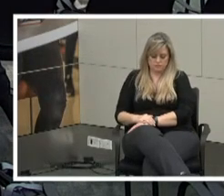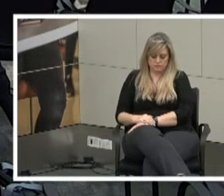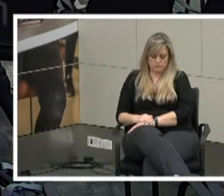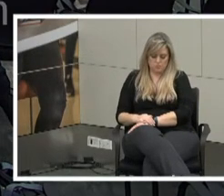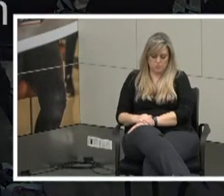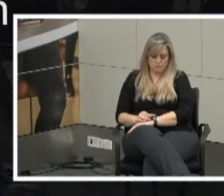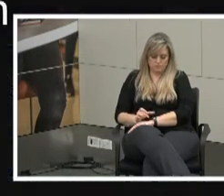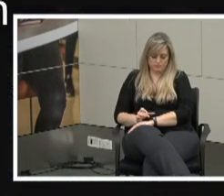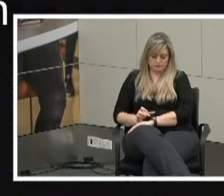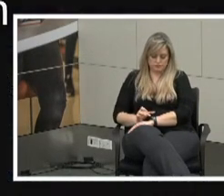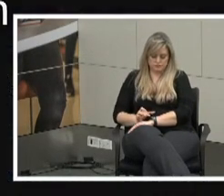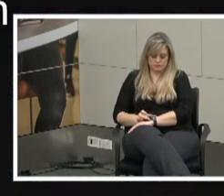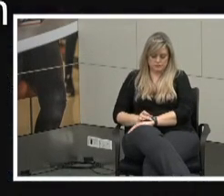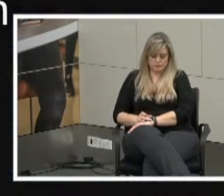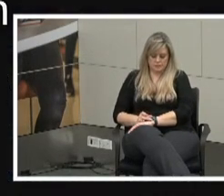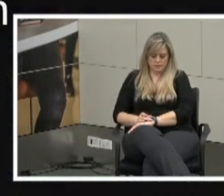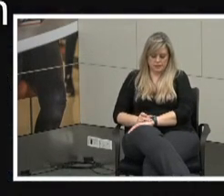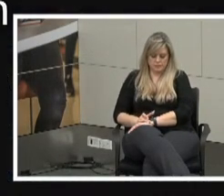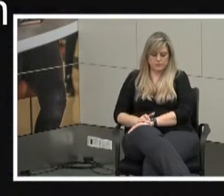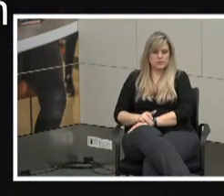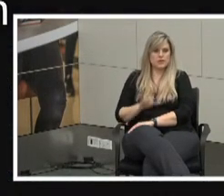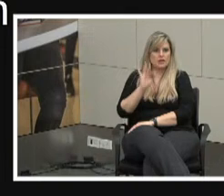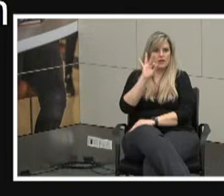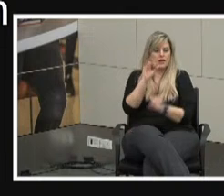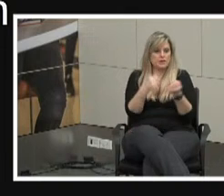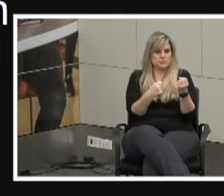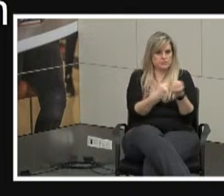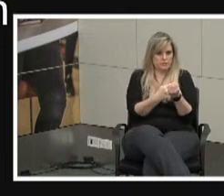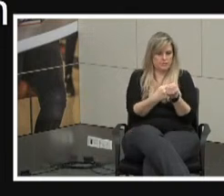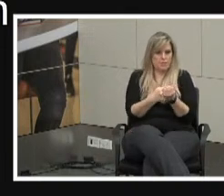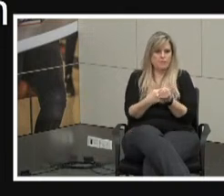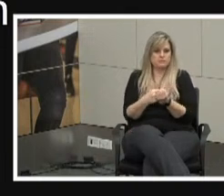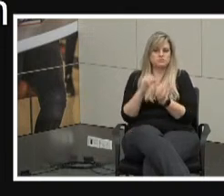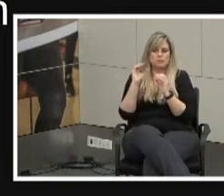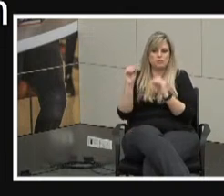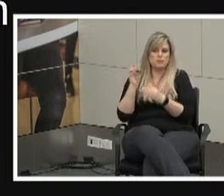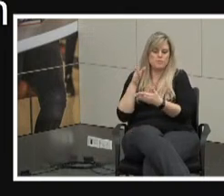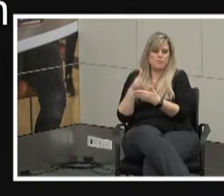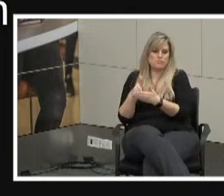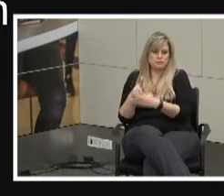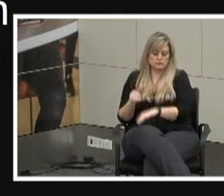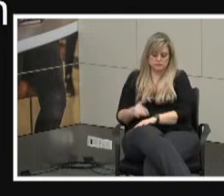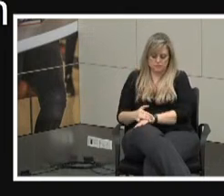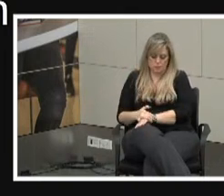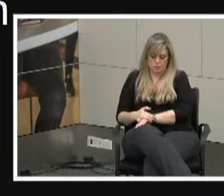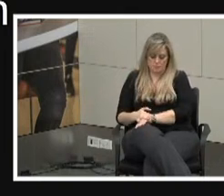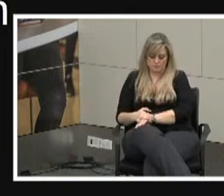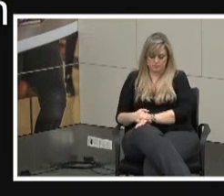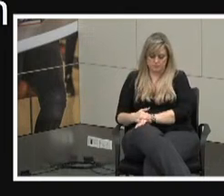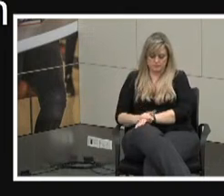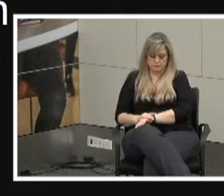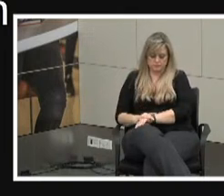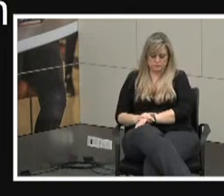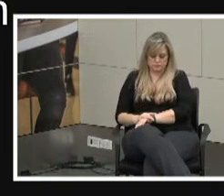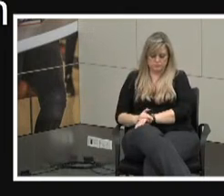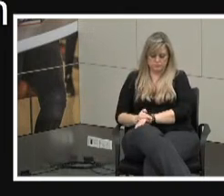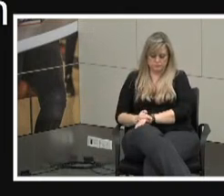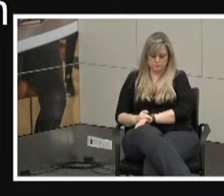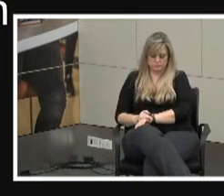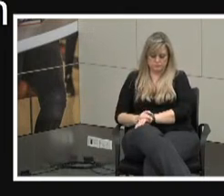you okay the nine in favor of the consent agenda none opposed so the um consensus